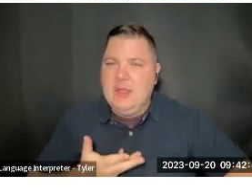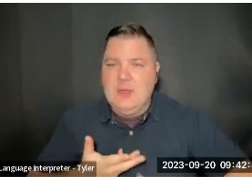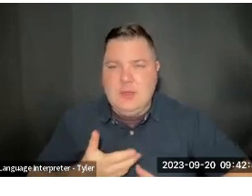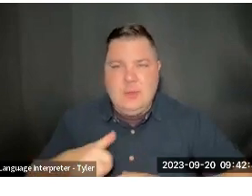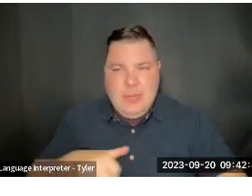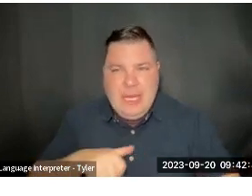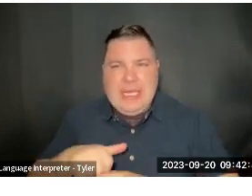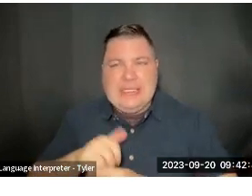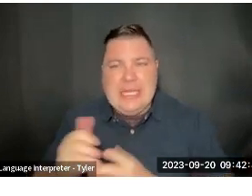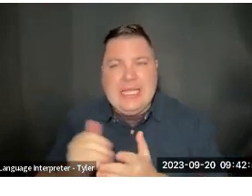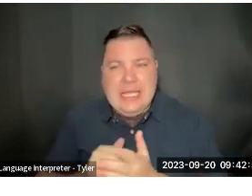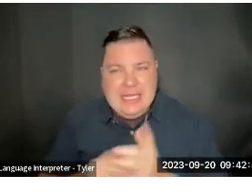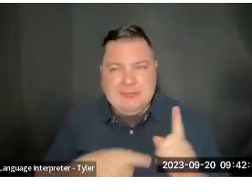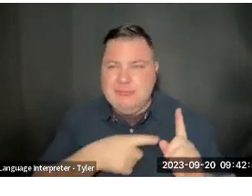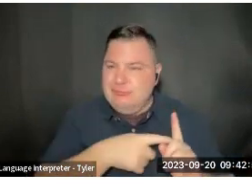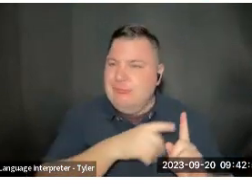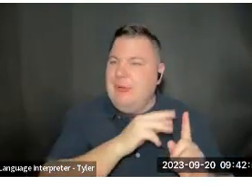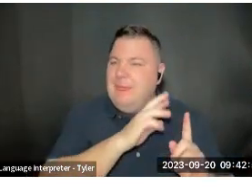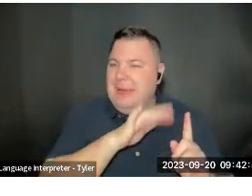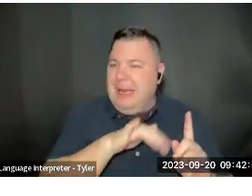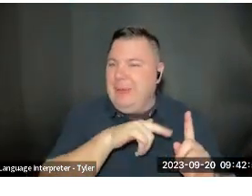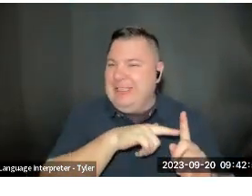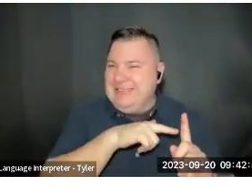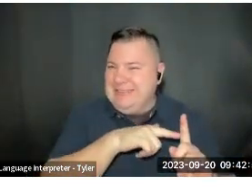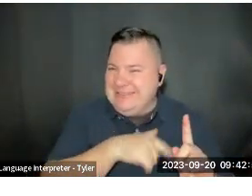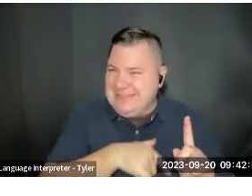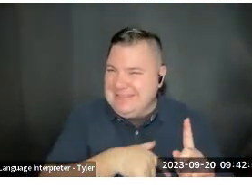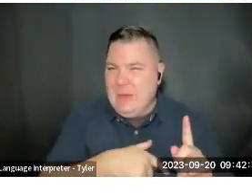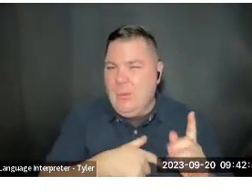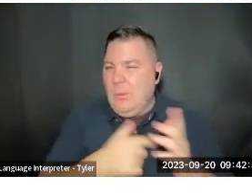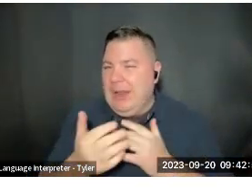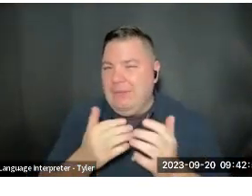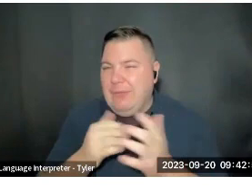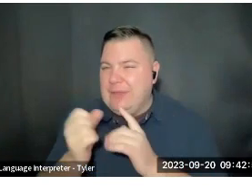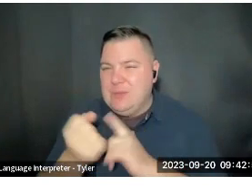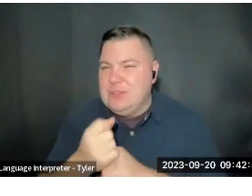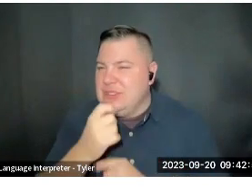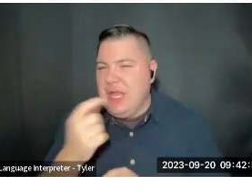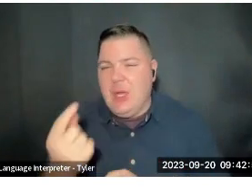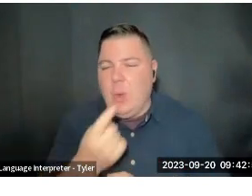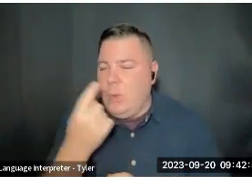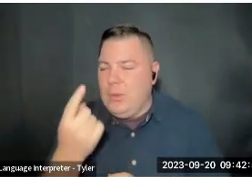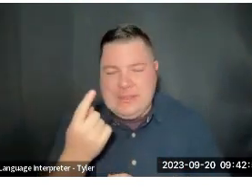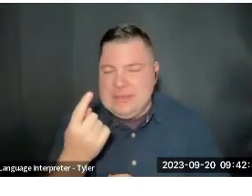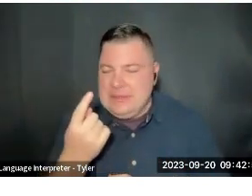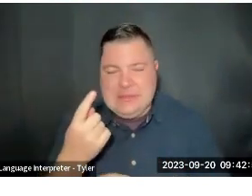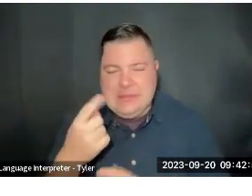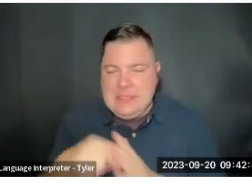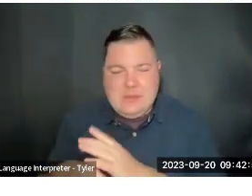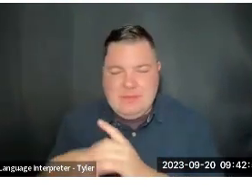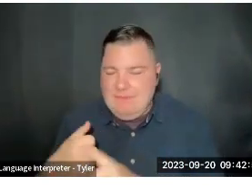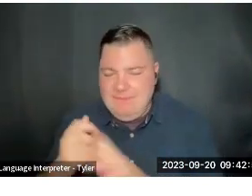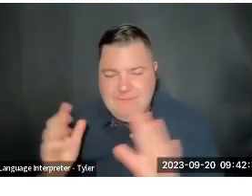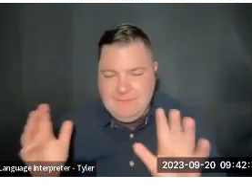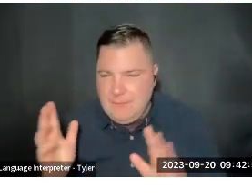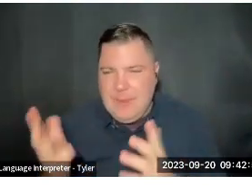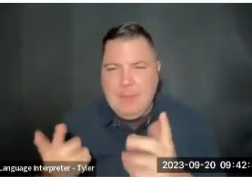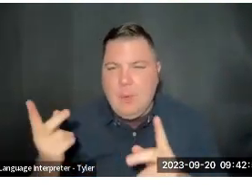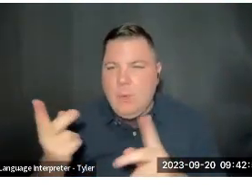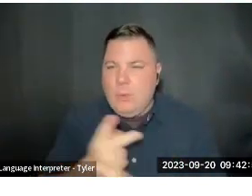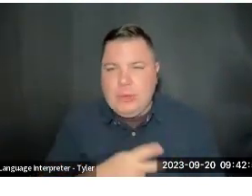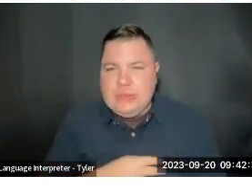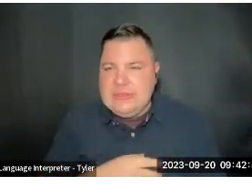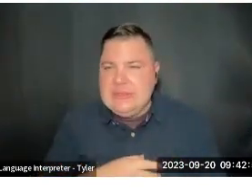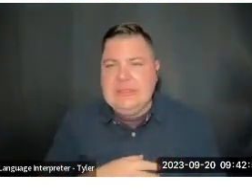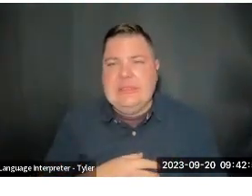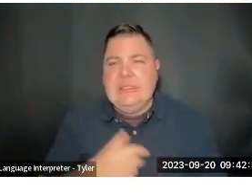back again, then to Mary. Whatever the situation isn't always suicide. It may be a worsening of substance use